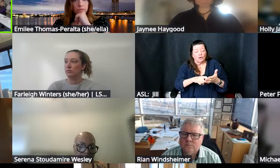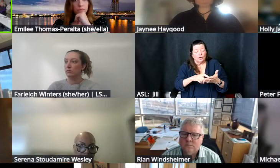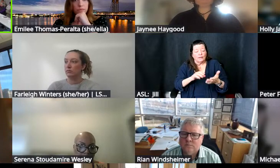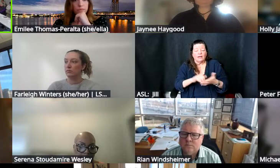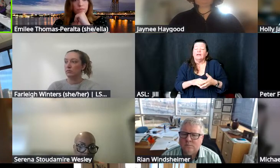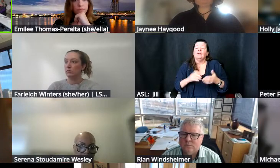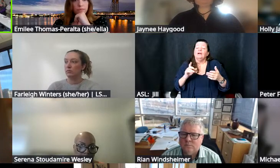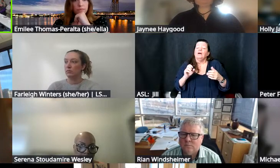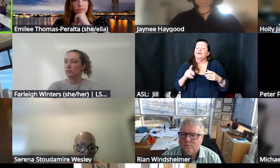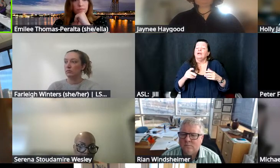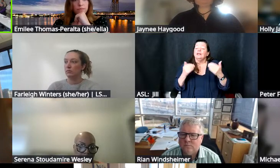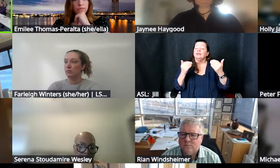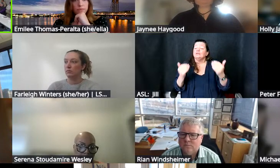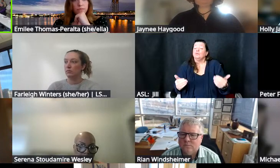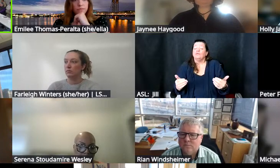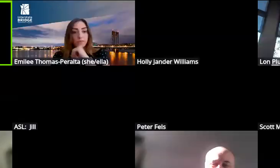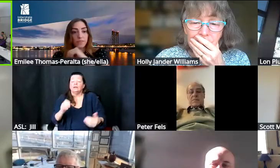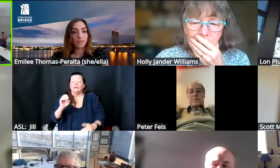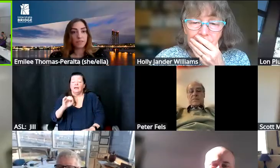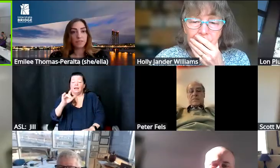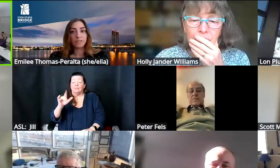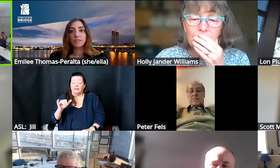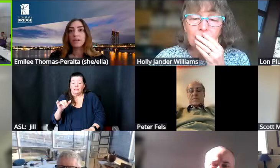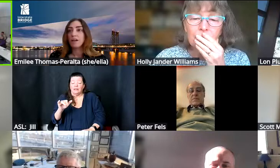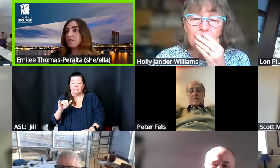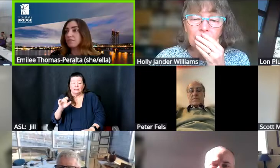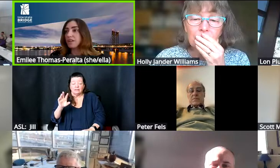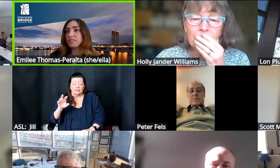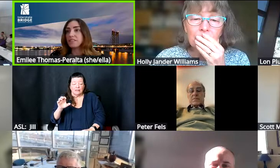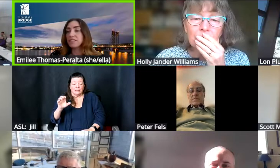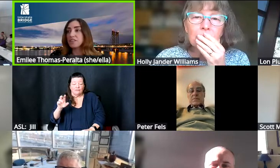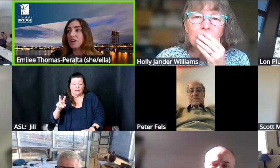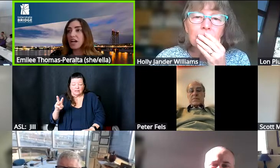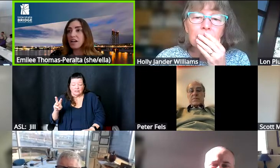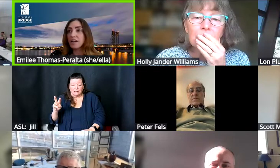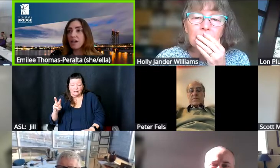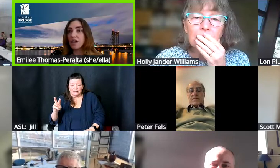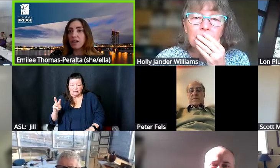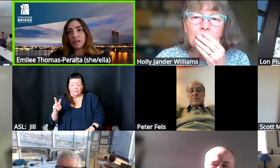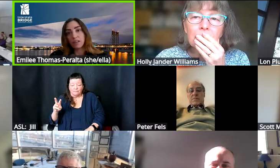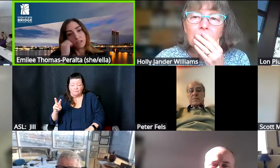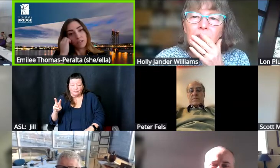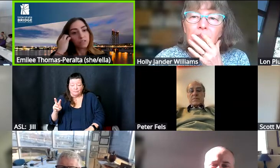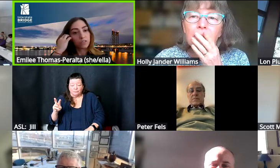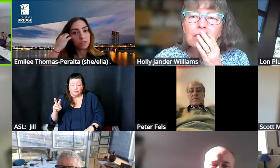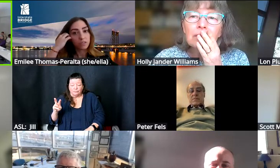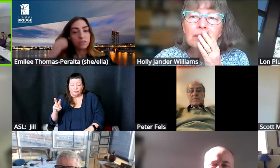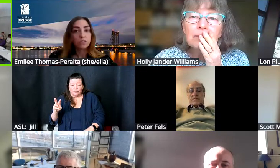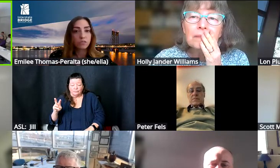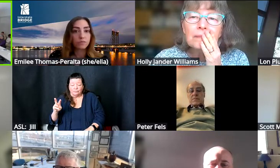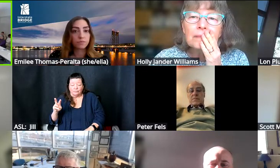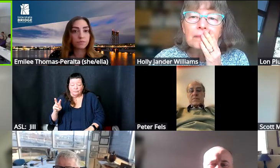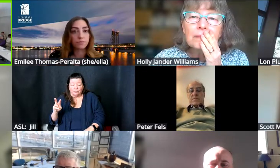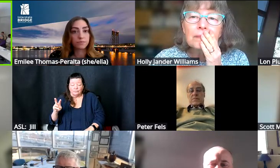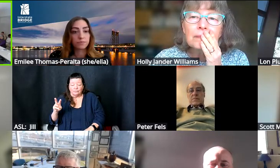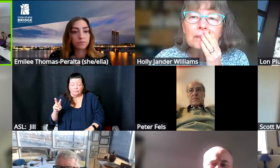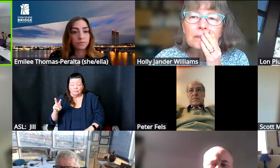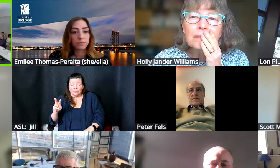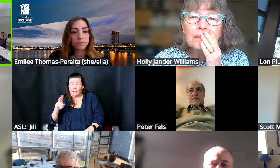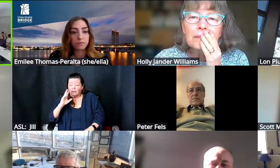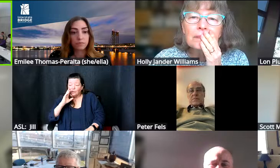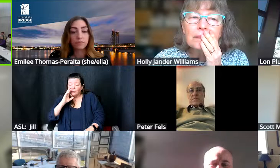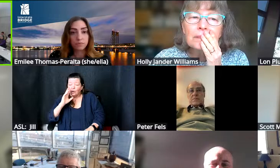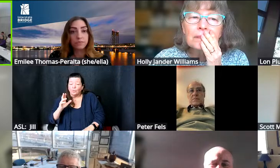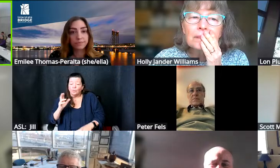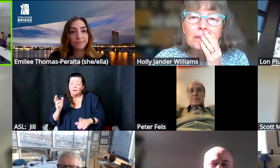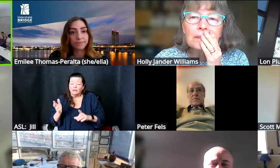moving. Emily, CB6. All right, thank you. Just a note for our members, we're capturing the